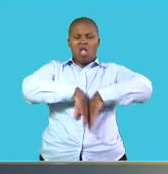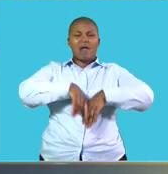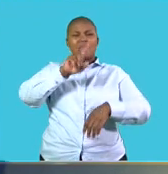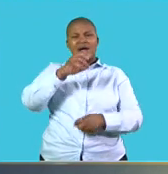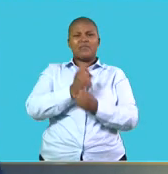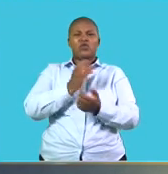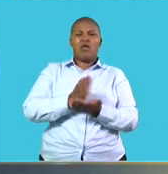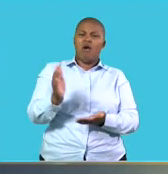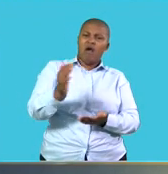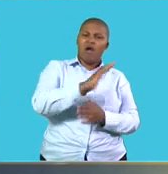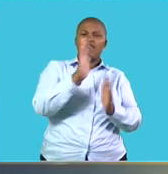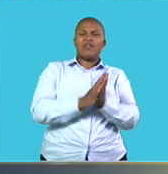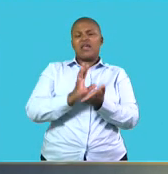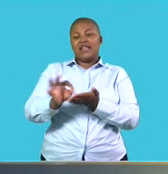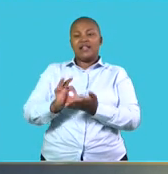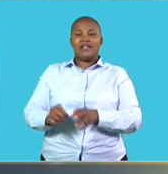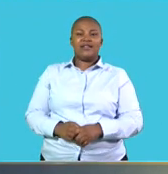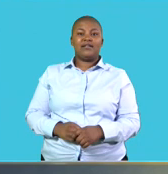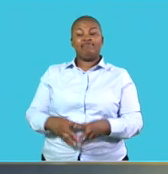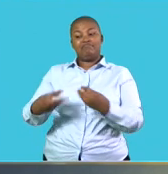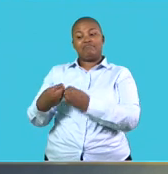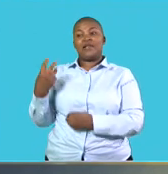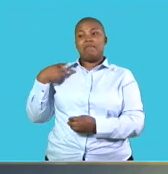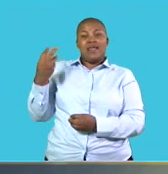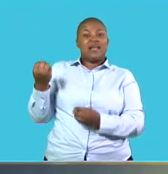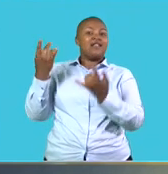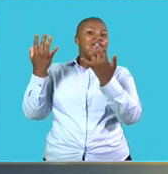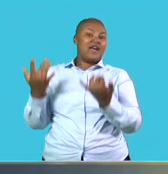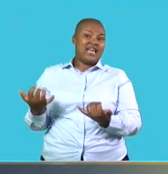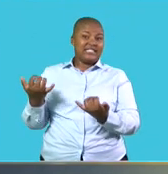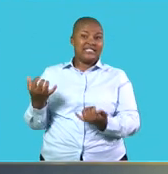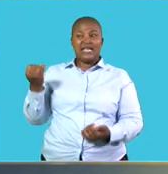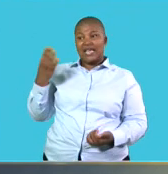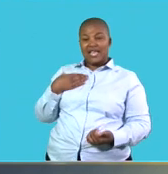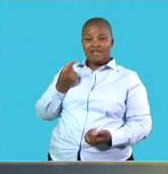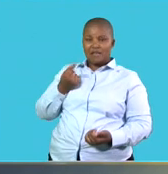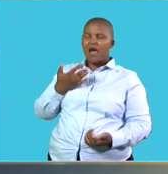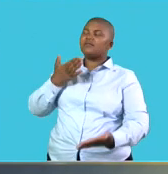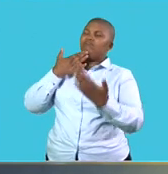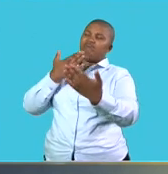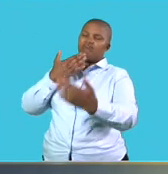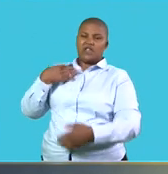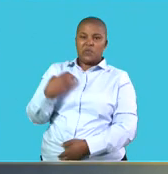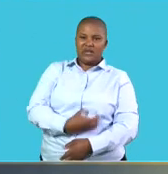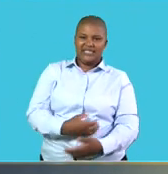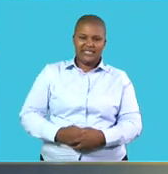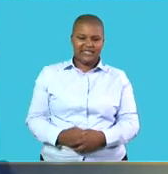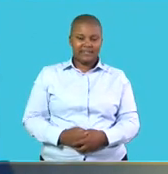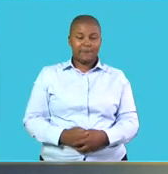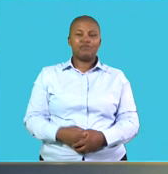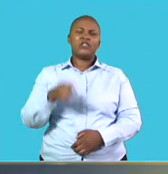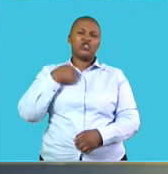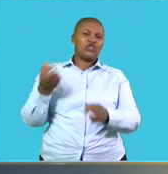collected. With what the Minister of Finance have given us, Comrade President, we want to thank you. We are